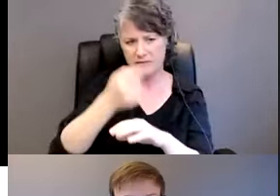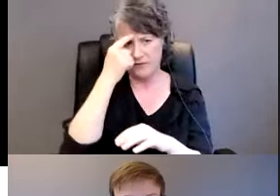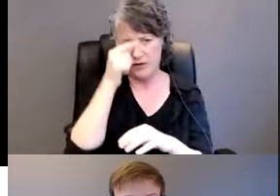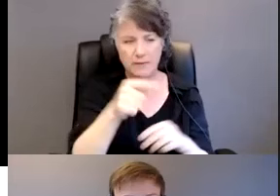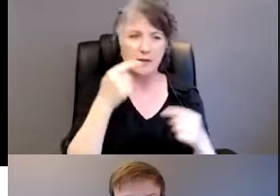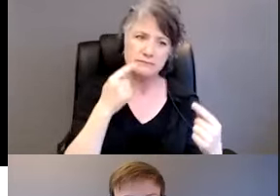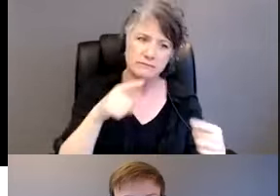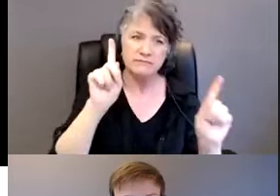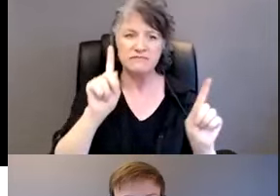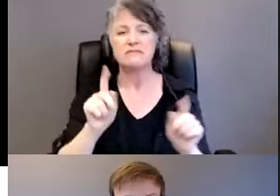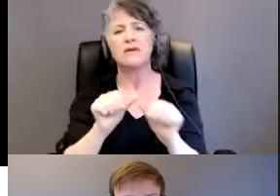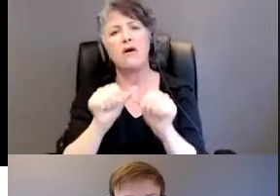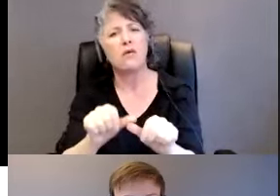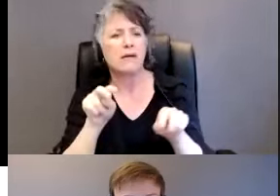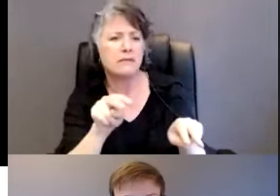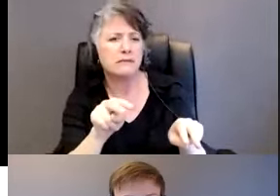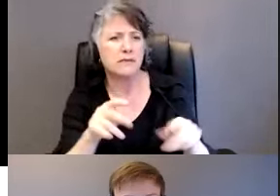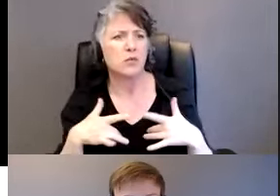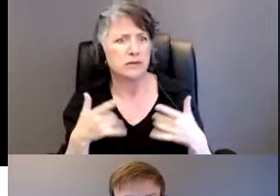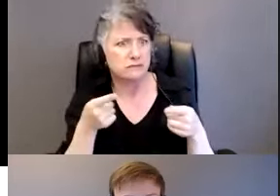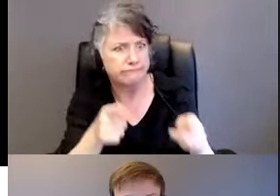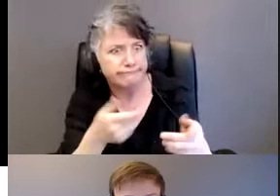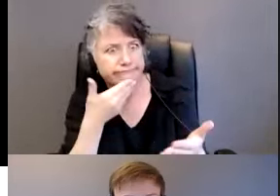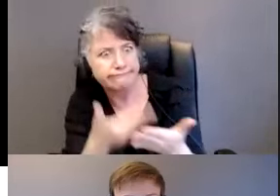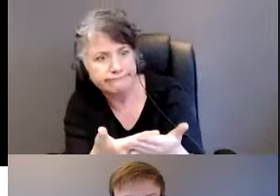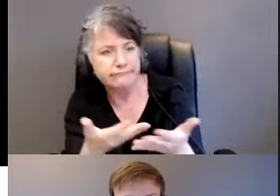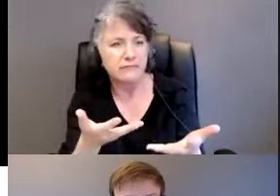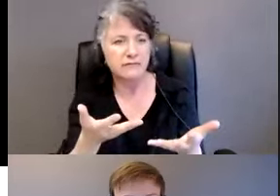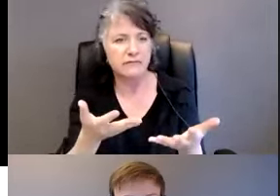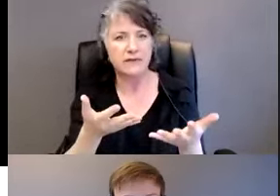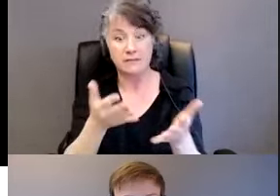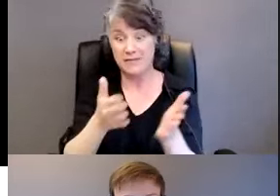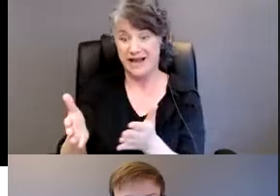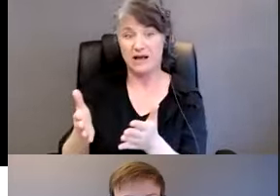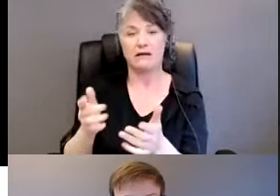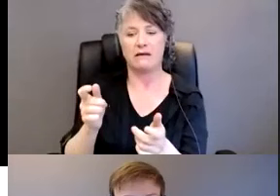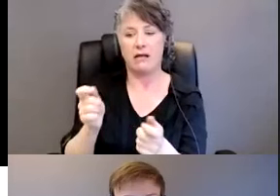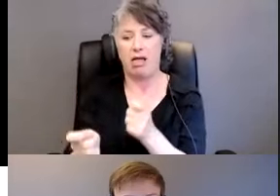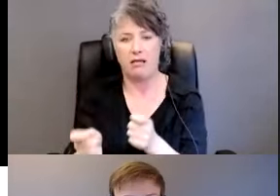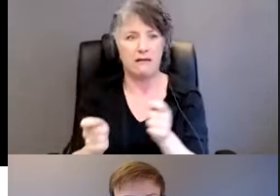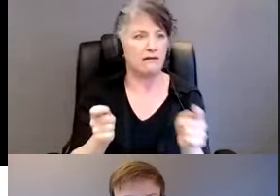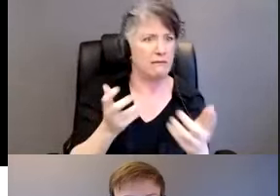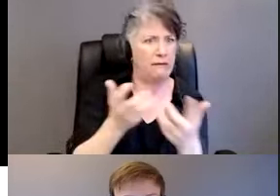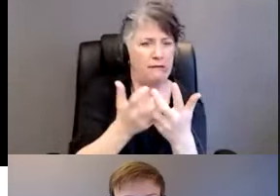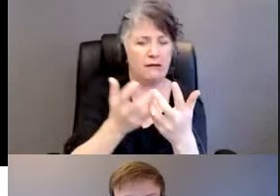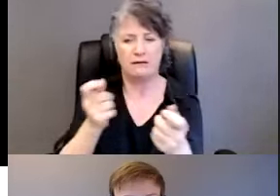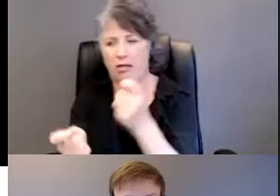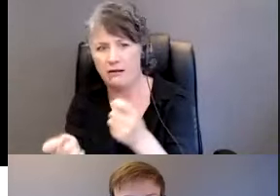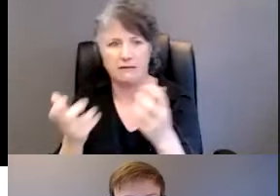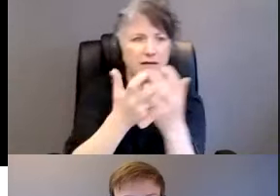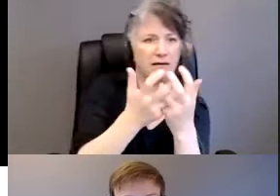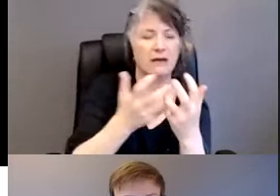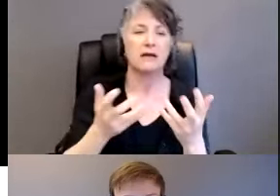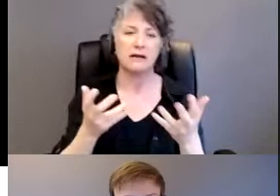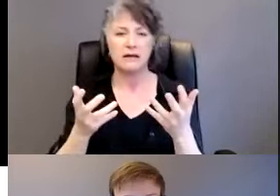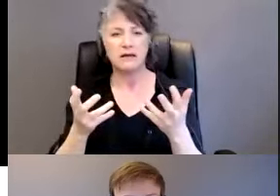monitoring of their progress and how they're doing, and updating and revising that plan. And as I mentioned, it's a big part